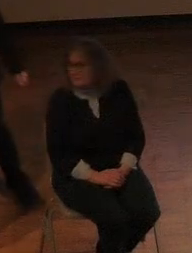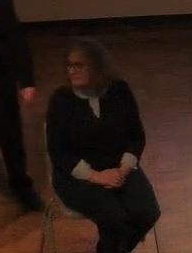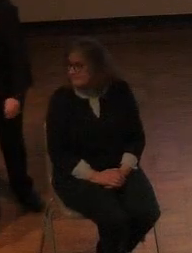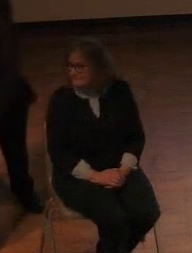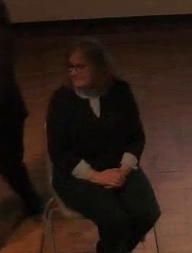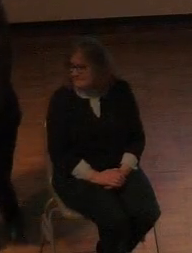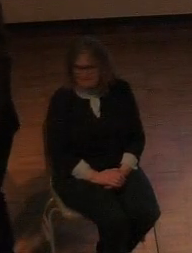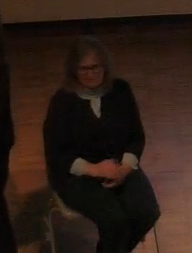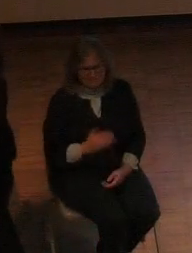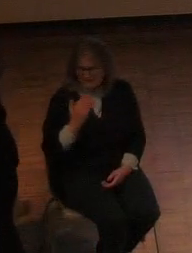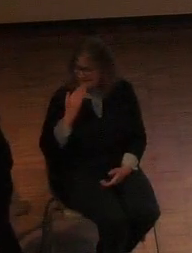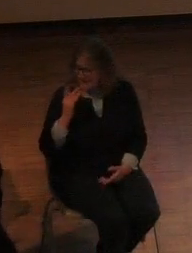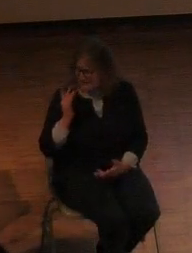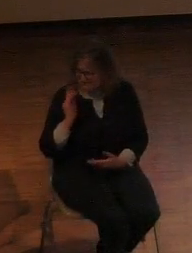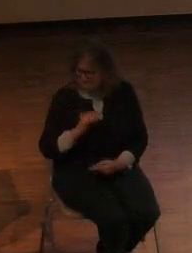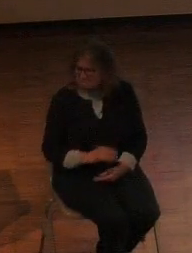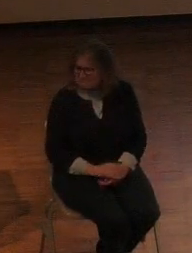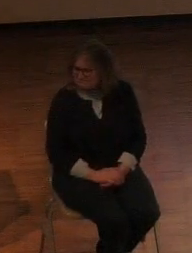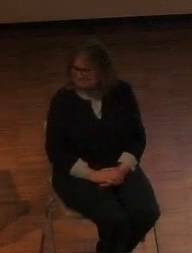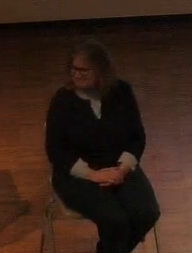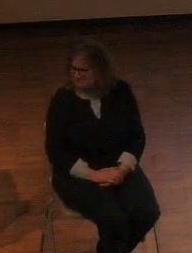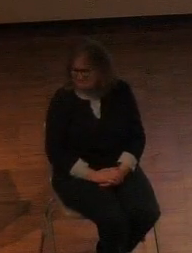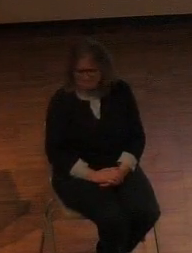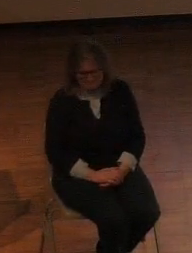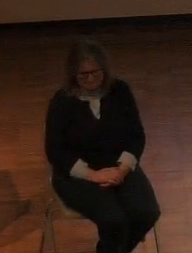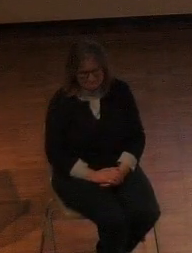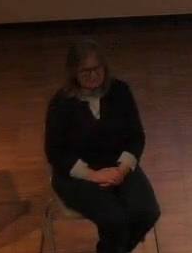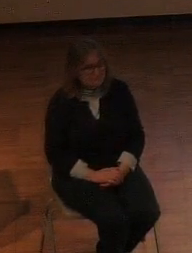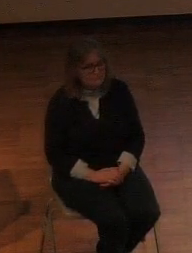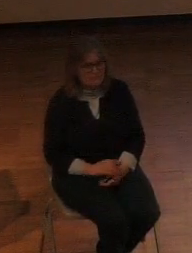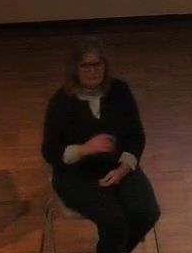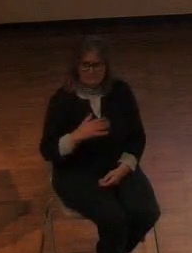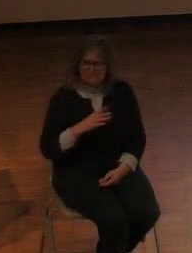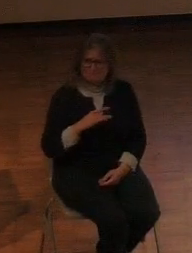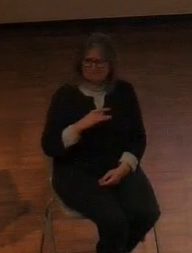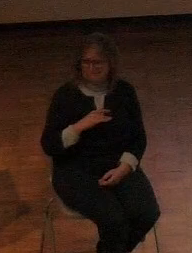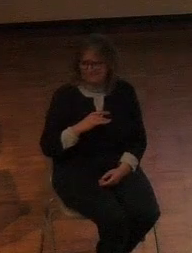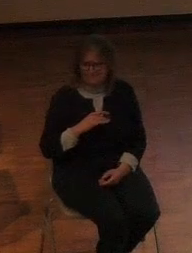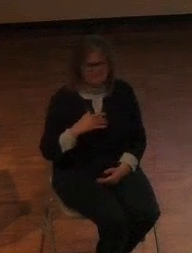Thank you, Professor B, for that very generous